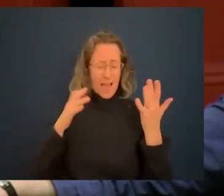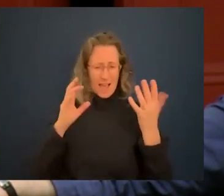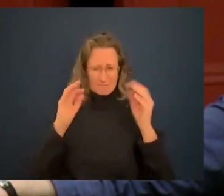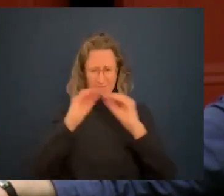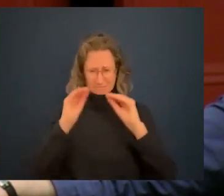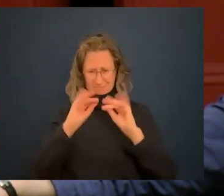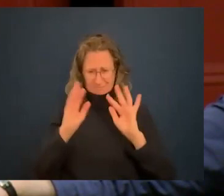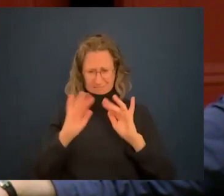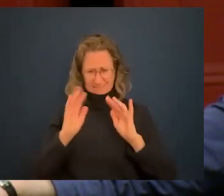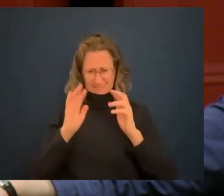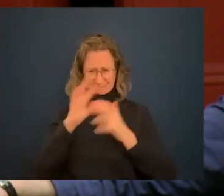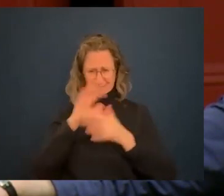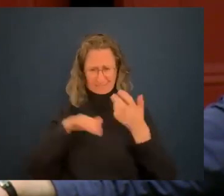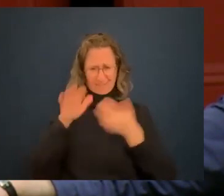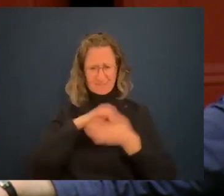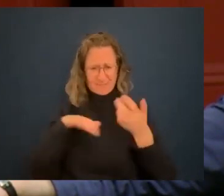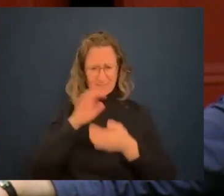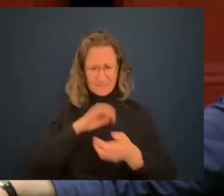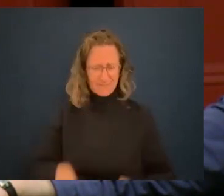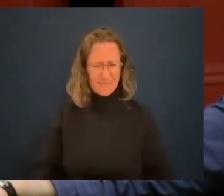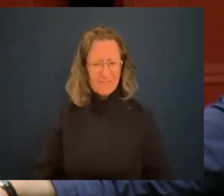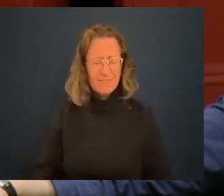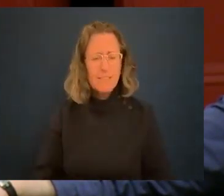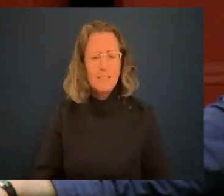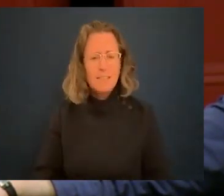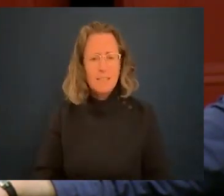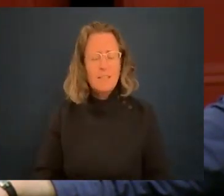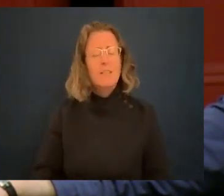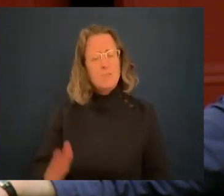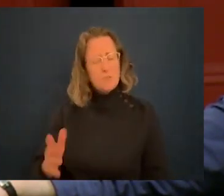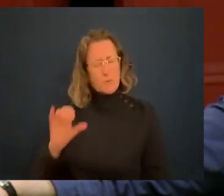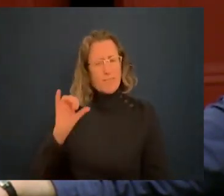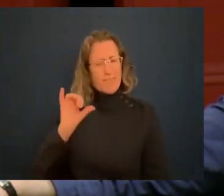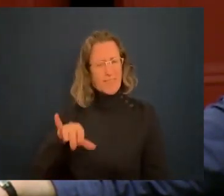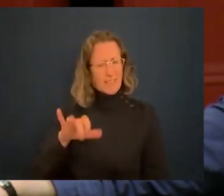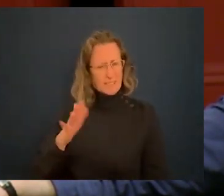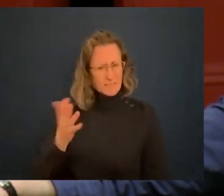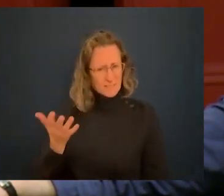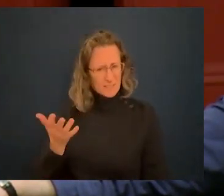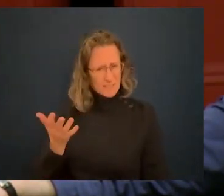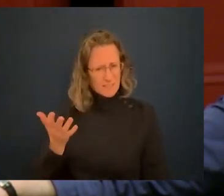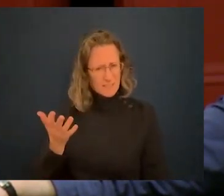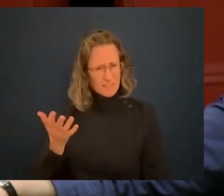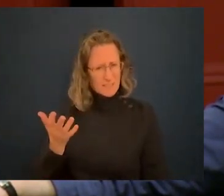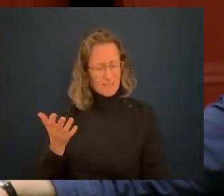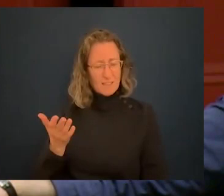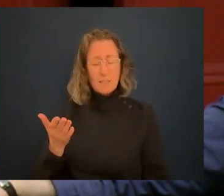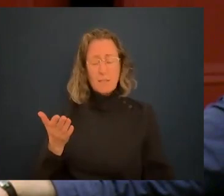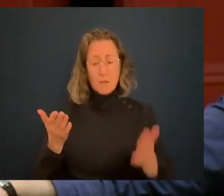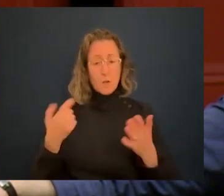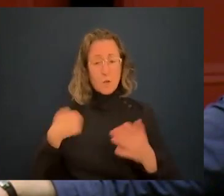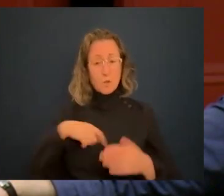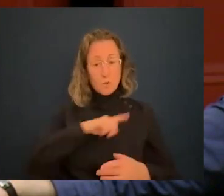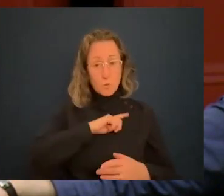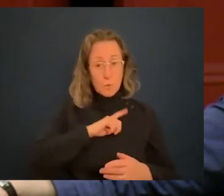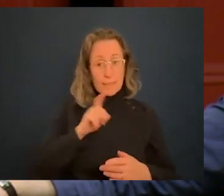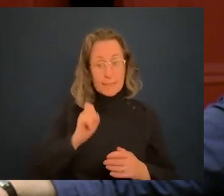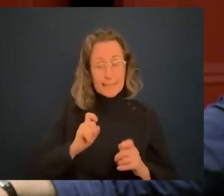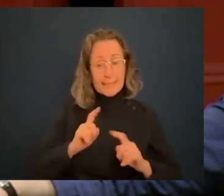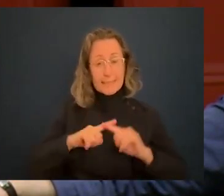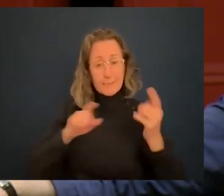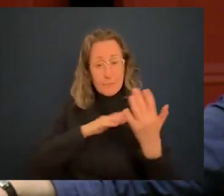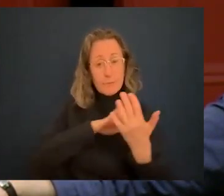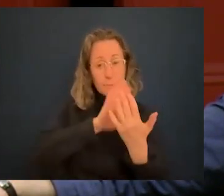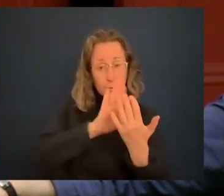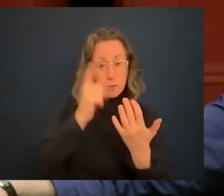together um and it leads me to wonder do we need a different Staffing model or do we just need more staff with the